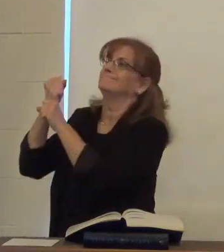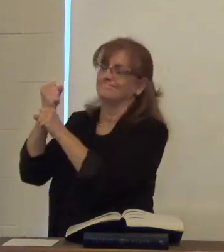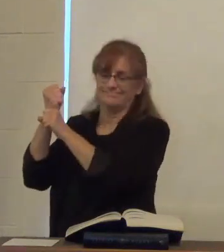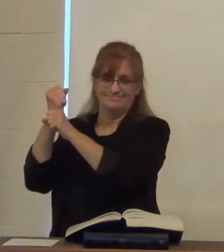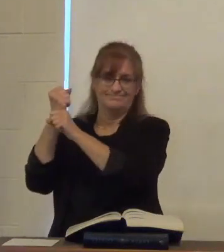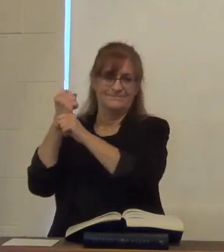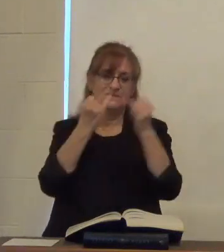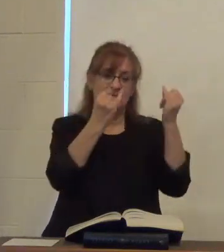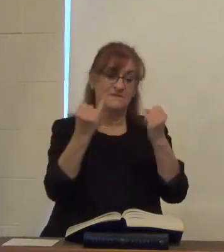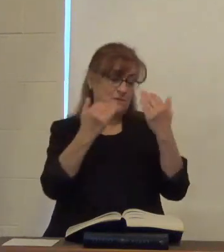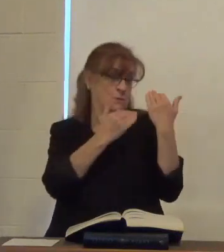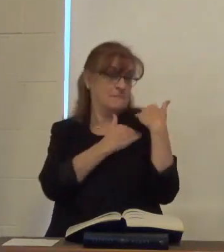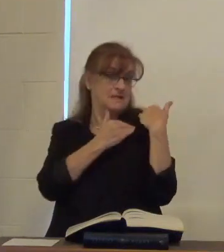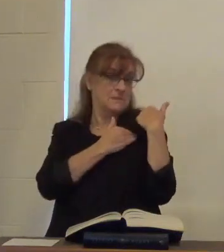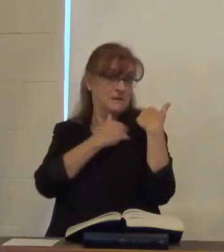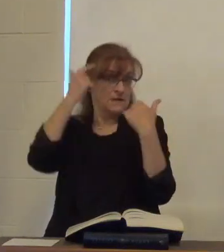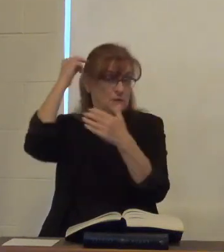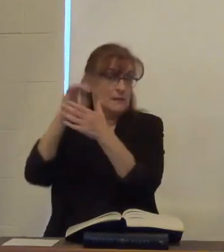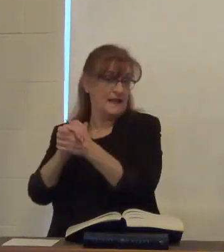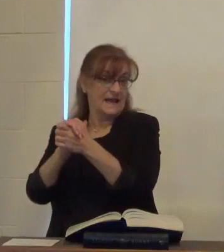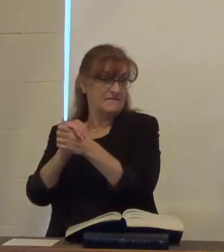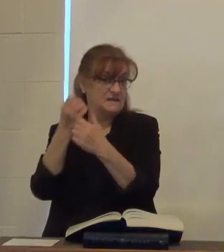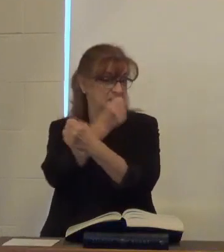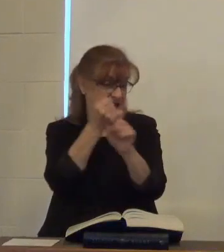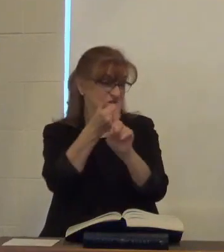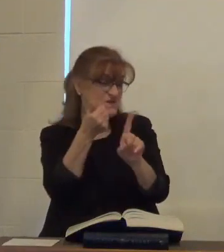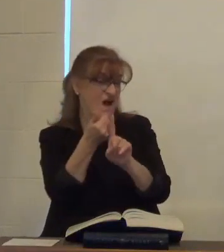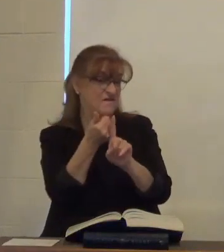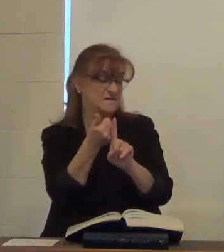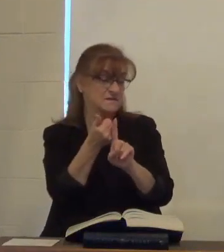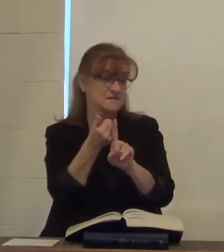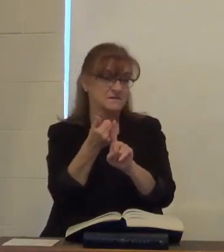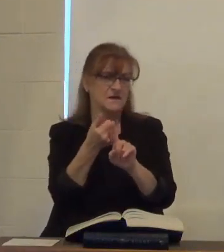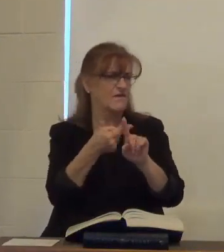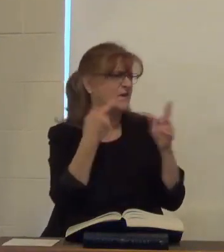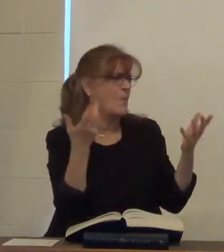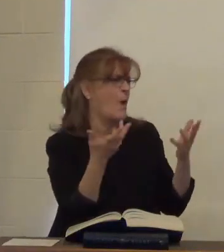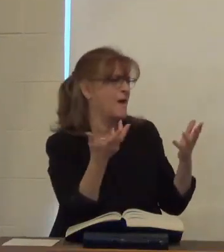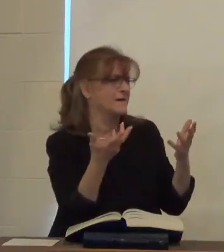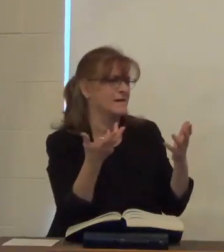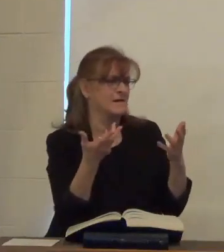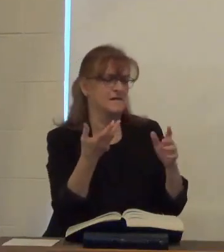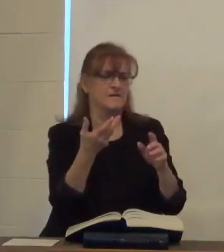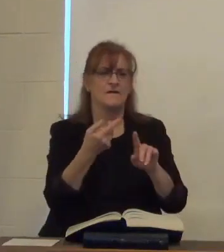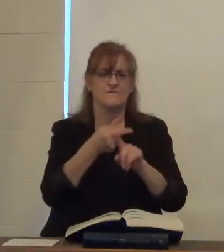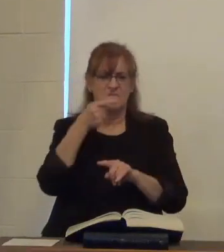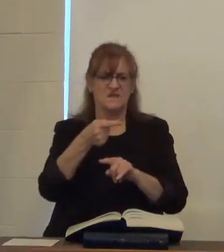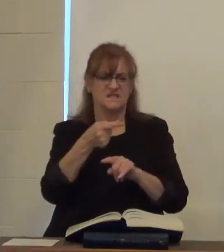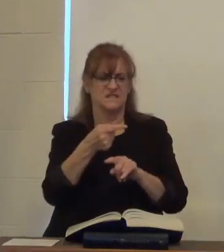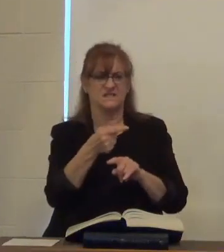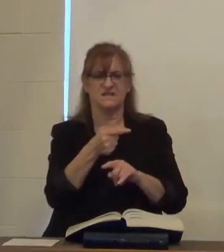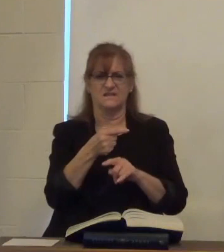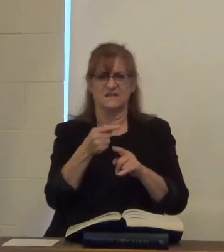responsibility to believe. Save yourselves. Save yourselves from what? From this untoward generation. The